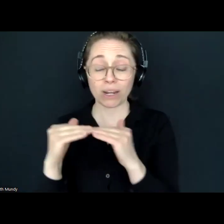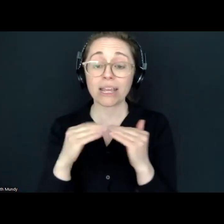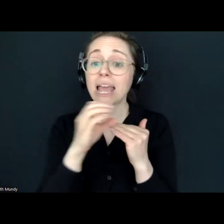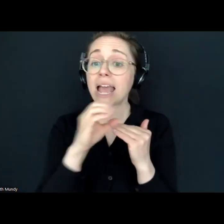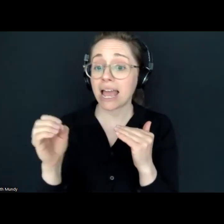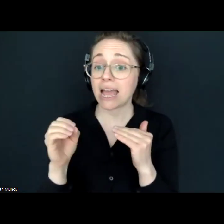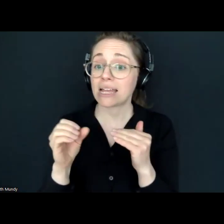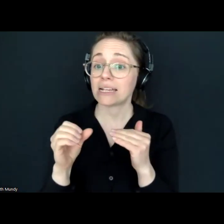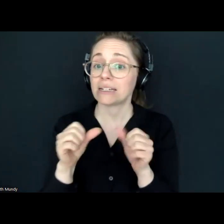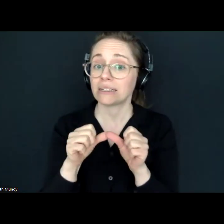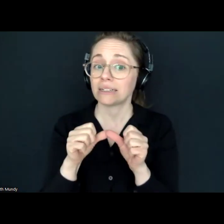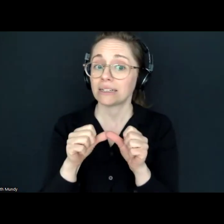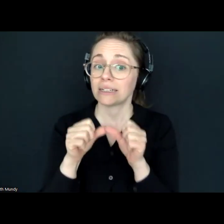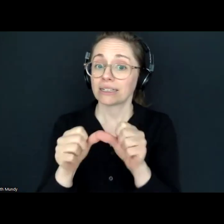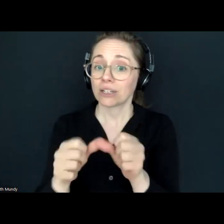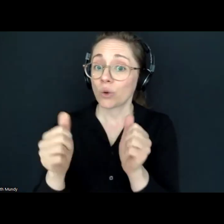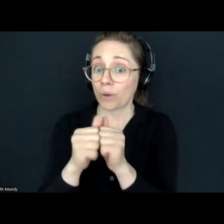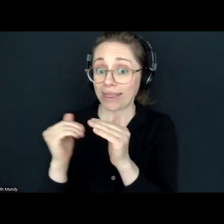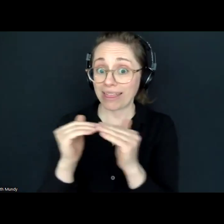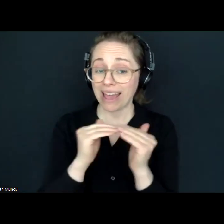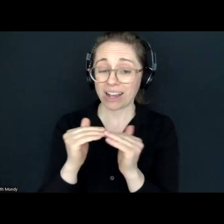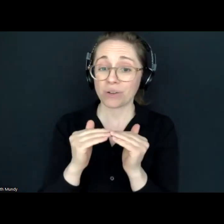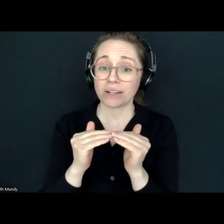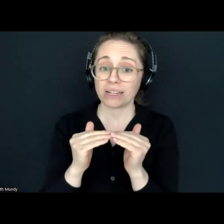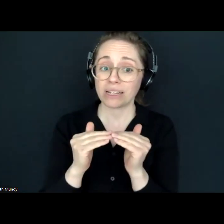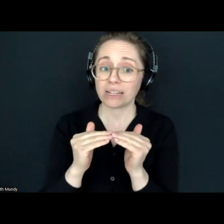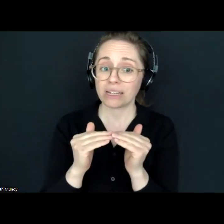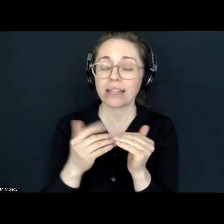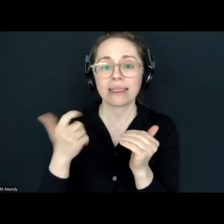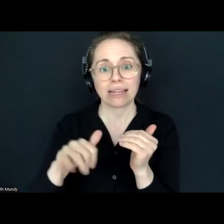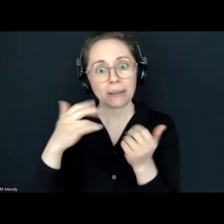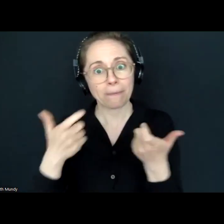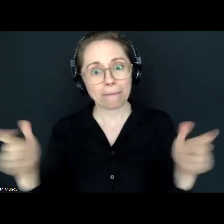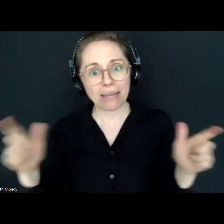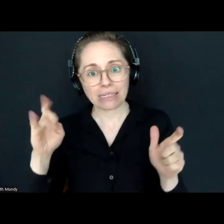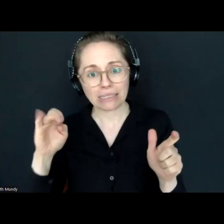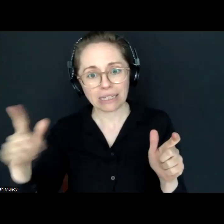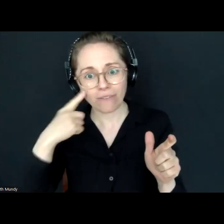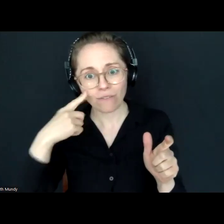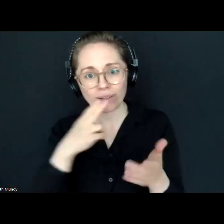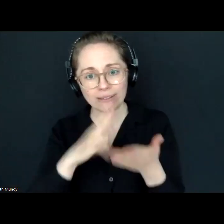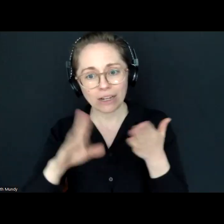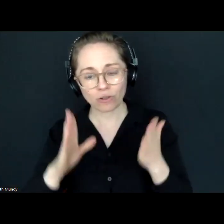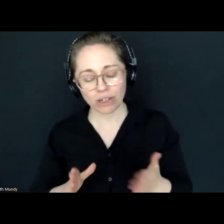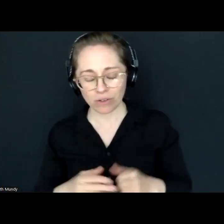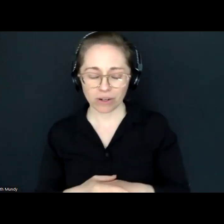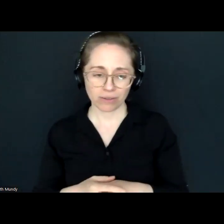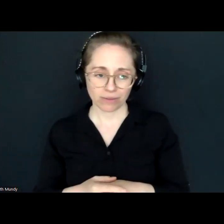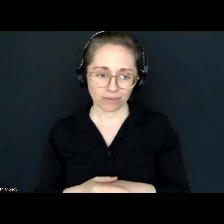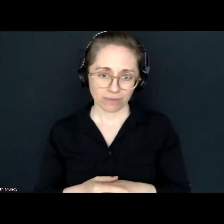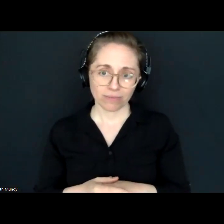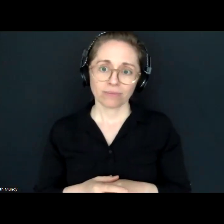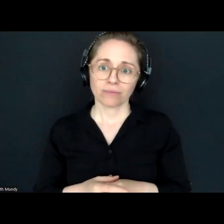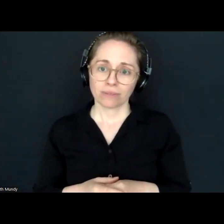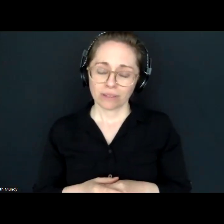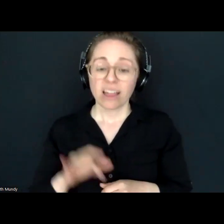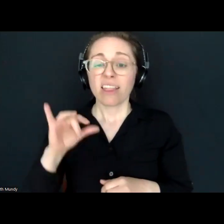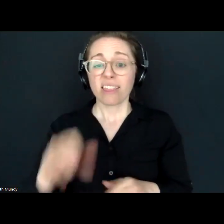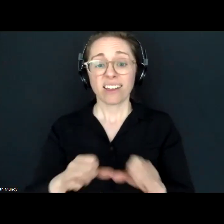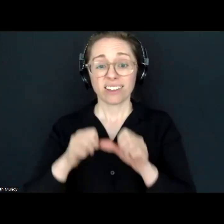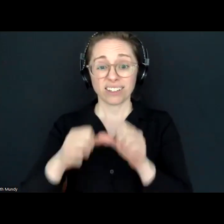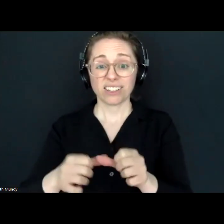in equity. This is a really big deal for the secretary. It is kind of the thing that continues to weave through all of the